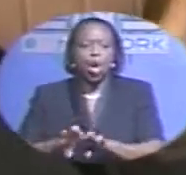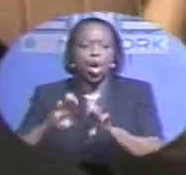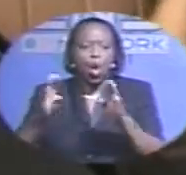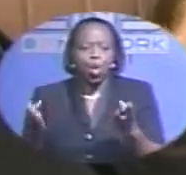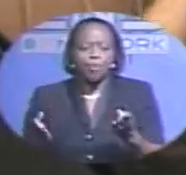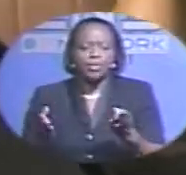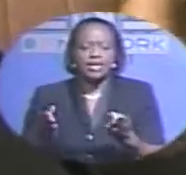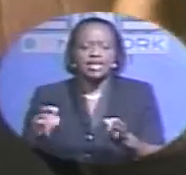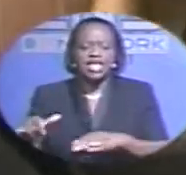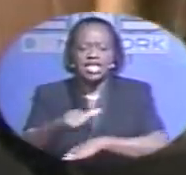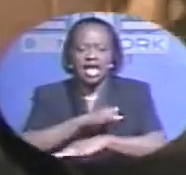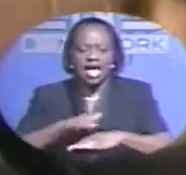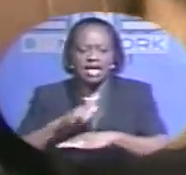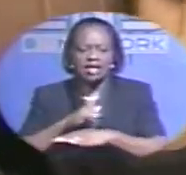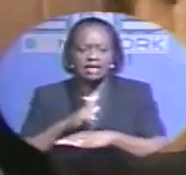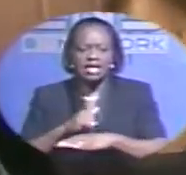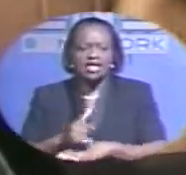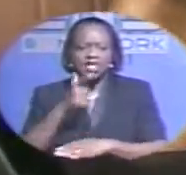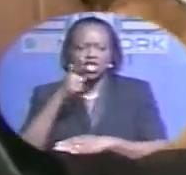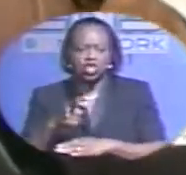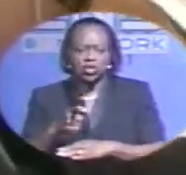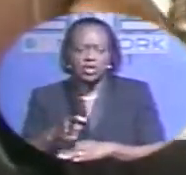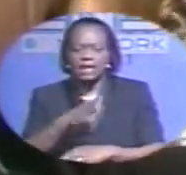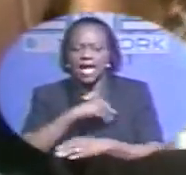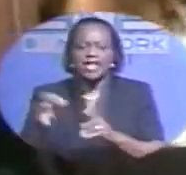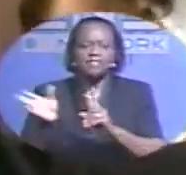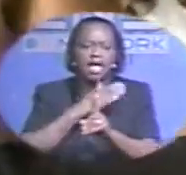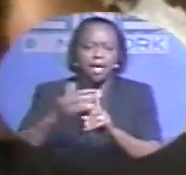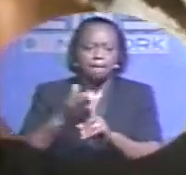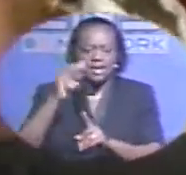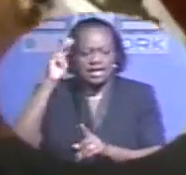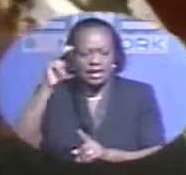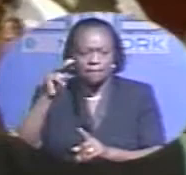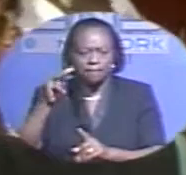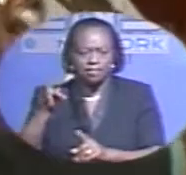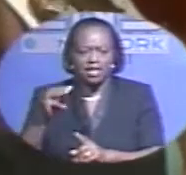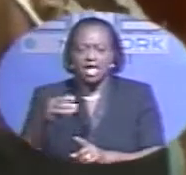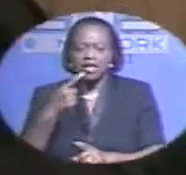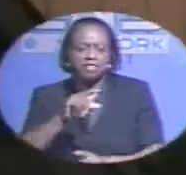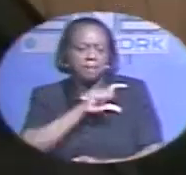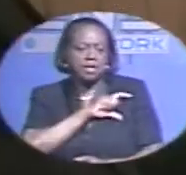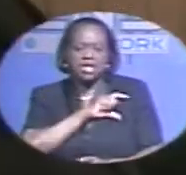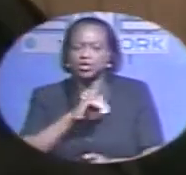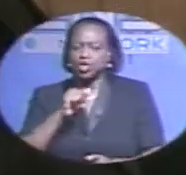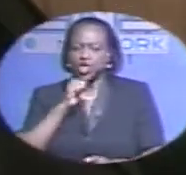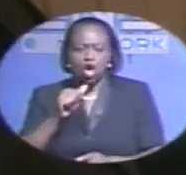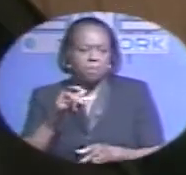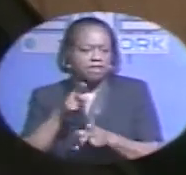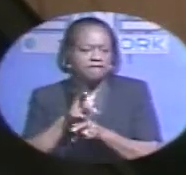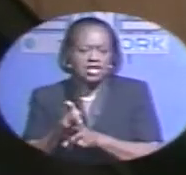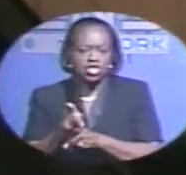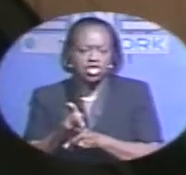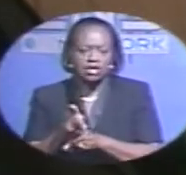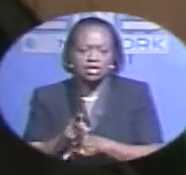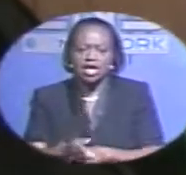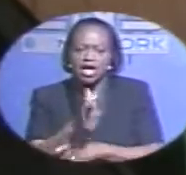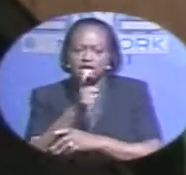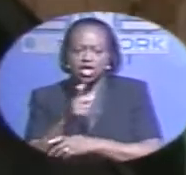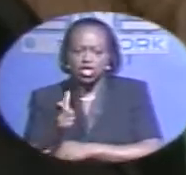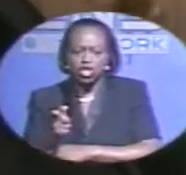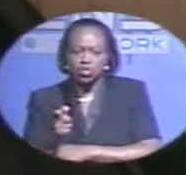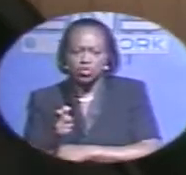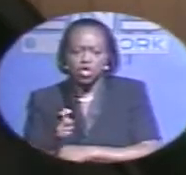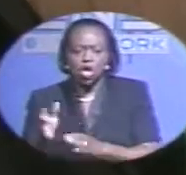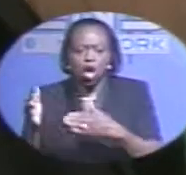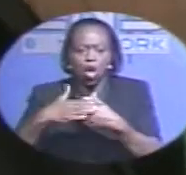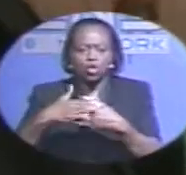the man, they shoot him, and they beat him on the ground. They beat him. The officers came in a very unprofessional way. They shoot the shot at my mother. Close